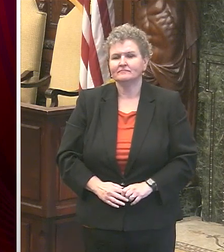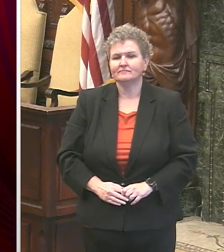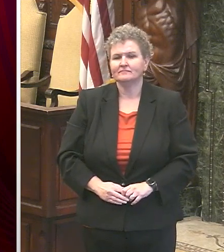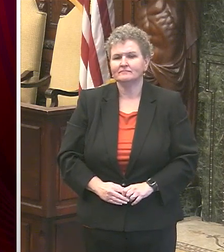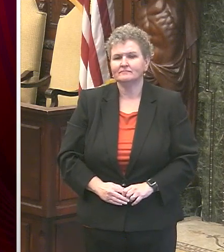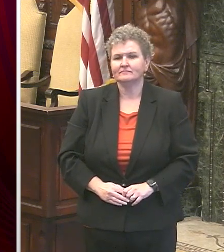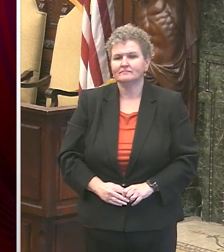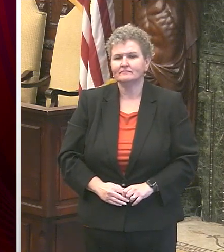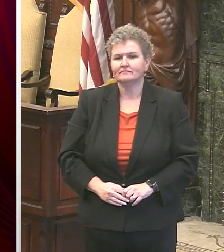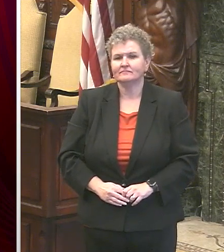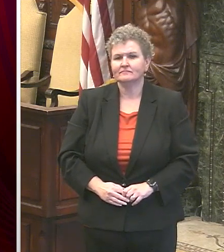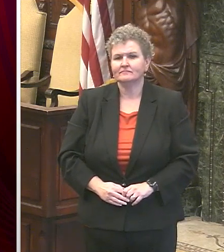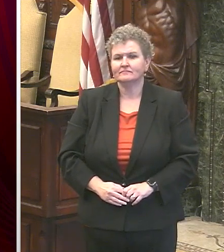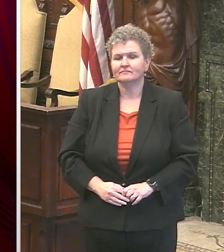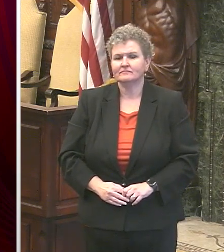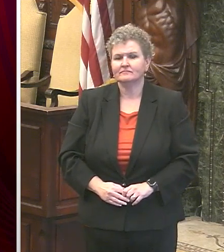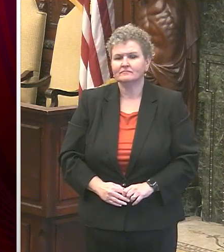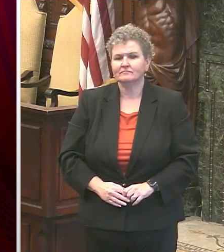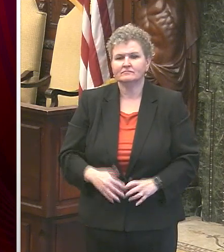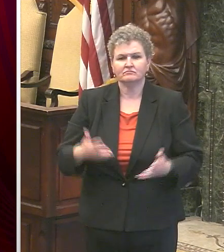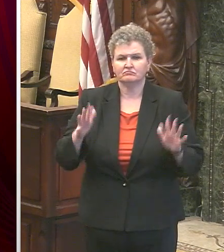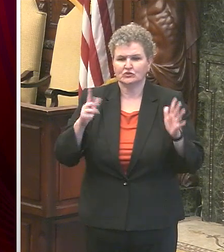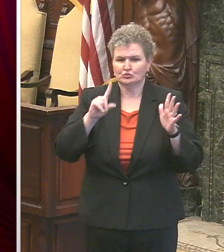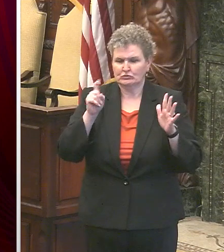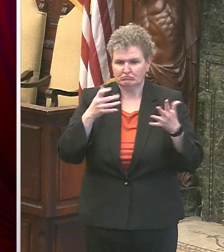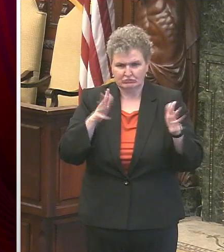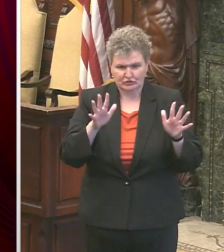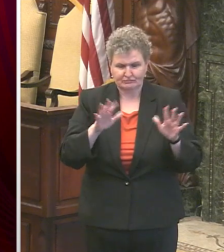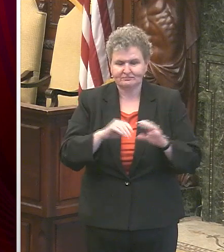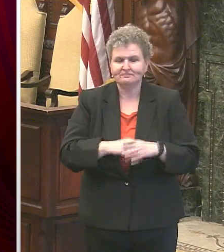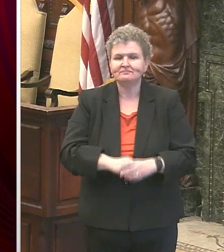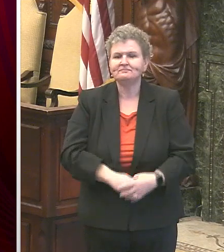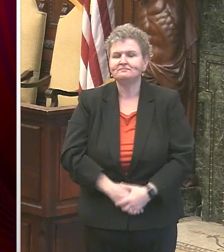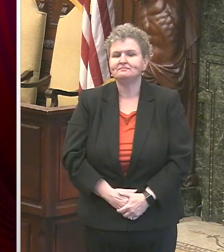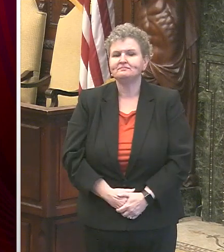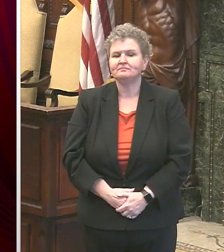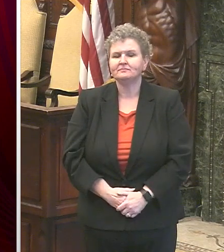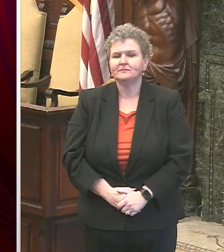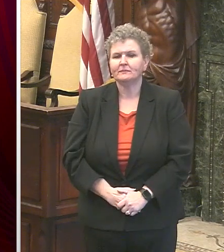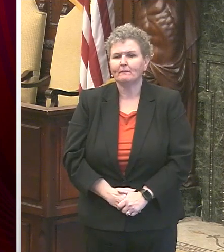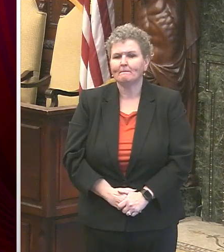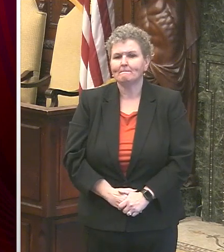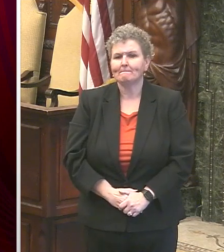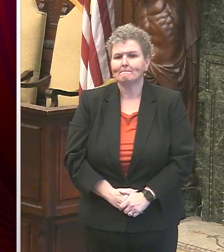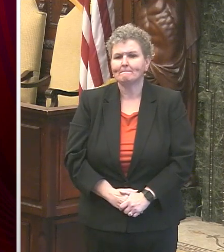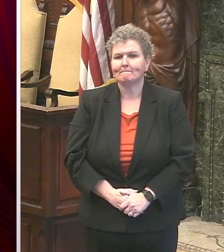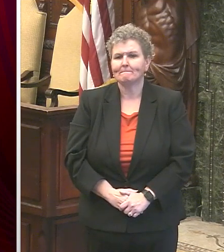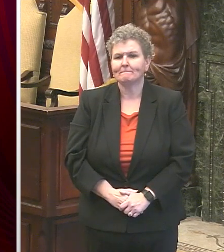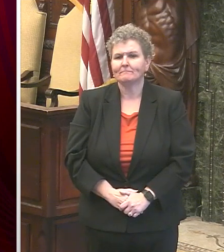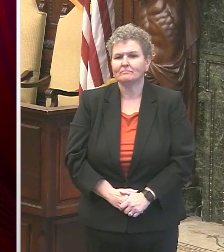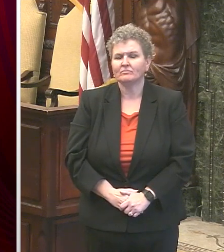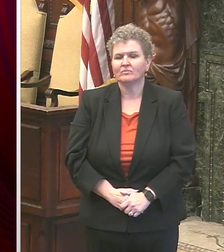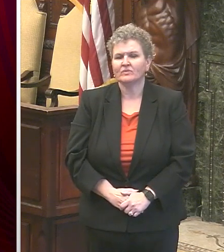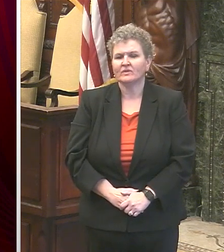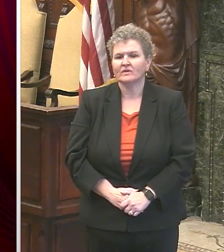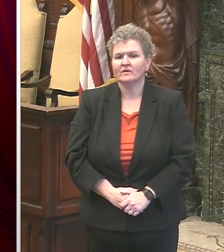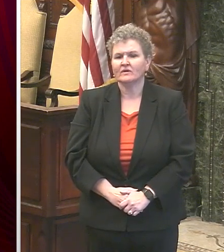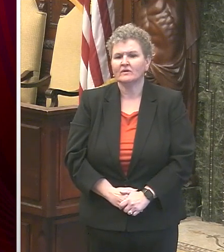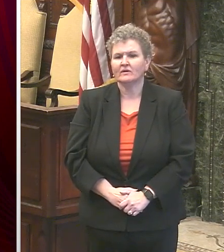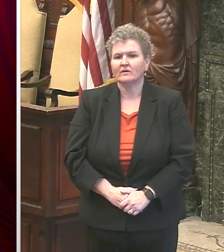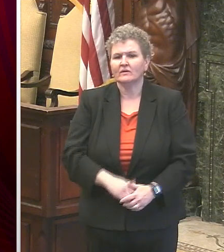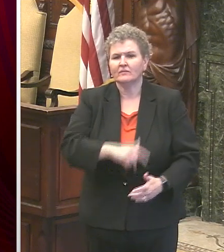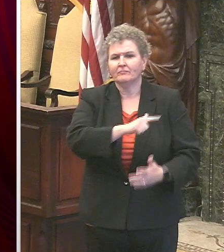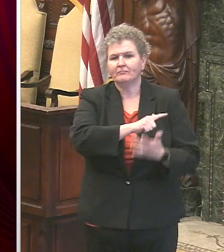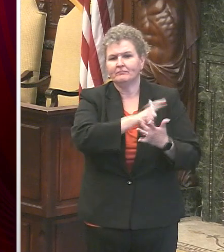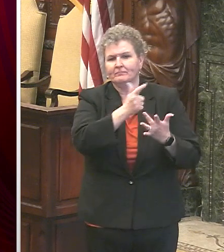Argenis, did you have any other questions? No, it's fine. Thank you so much. Great. That's it. Great, thank you. We're going to move